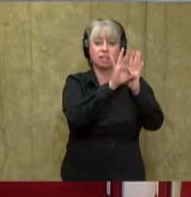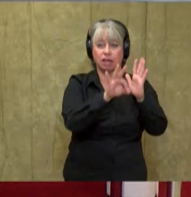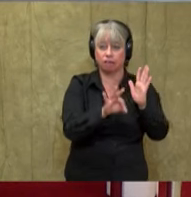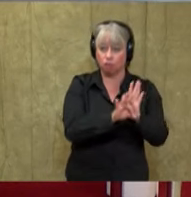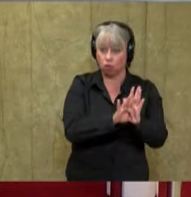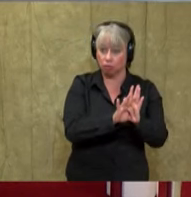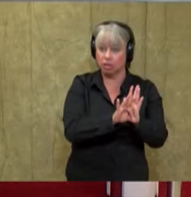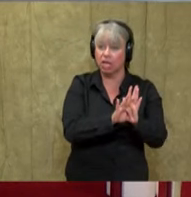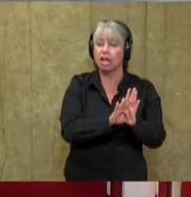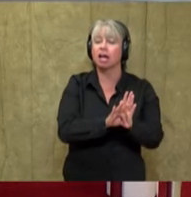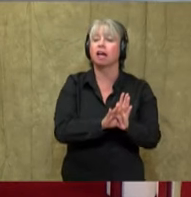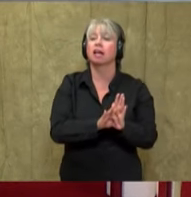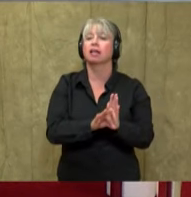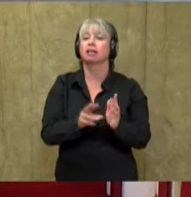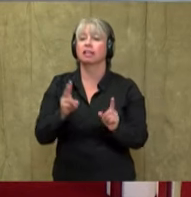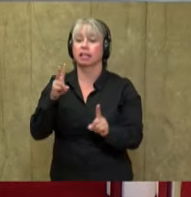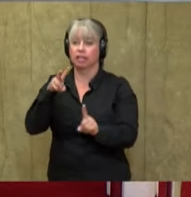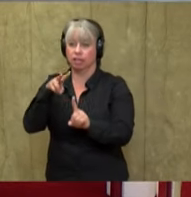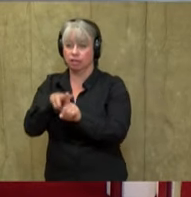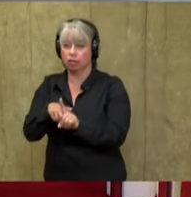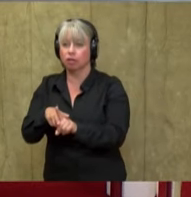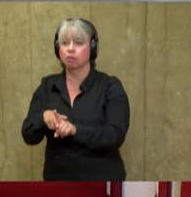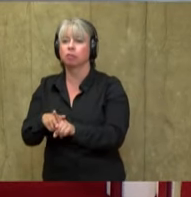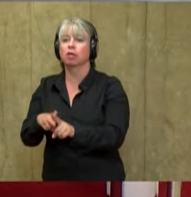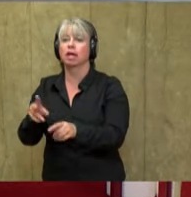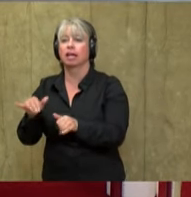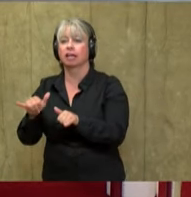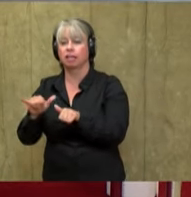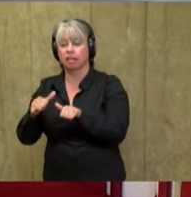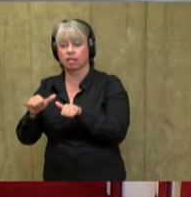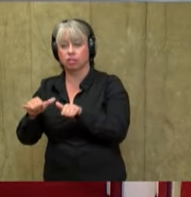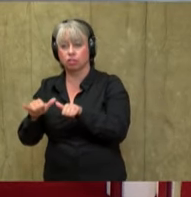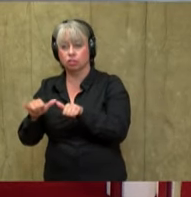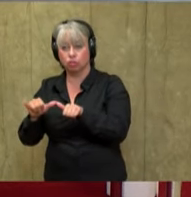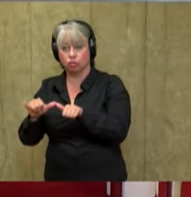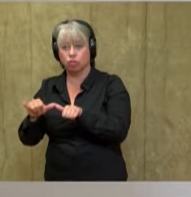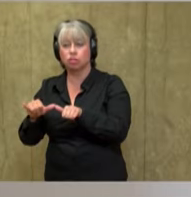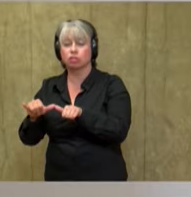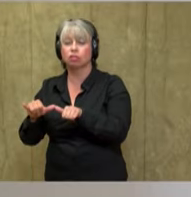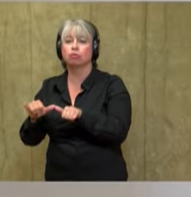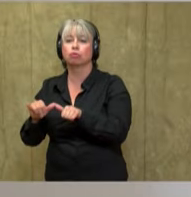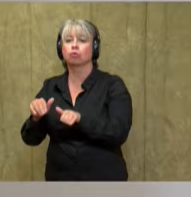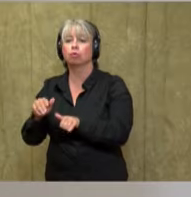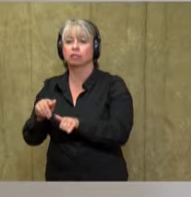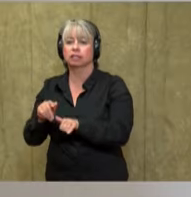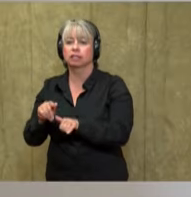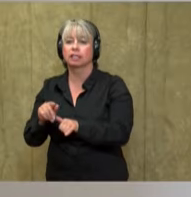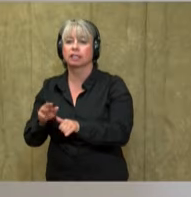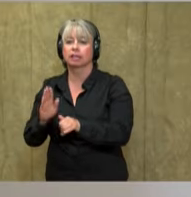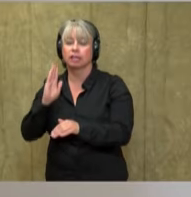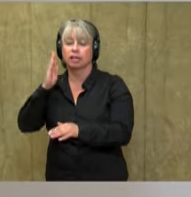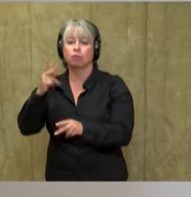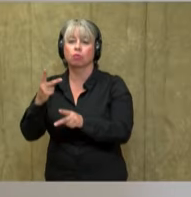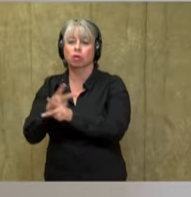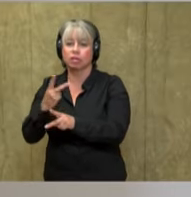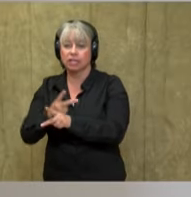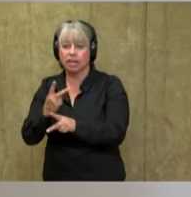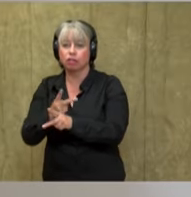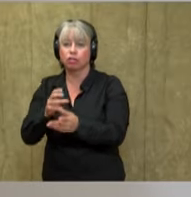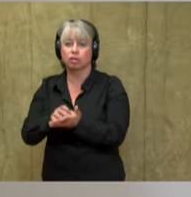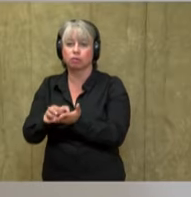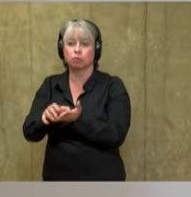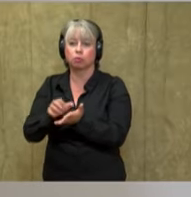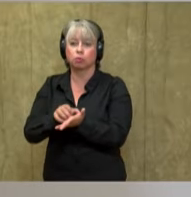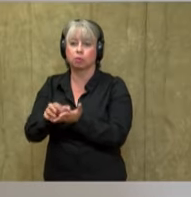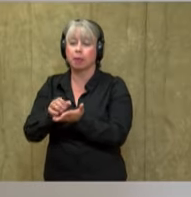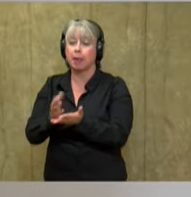actually use our tools to measure it. And we're going to calculate the volume of a sphere. And we might have